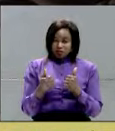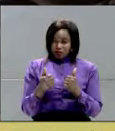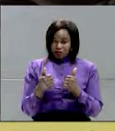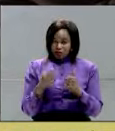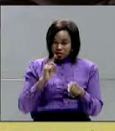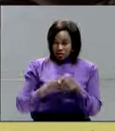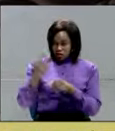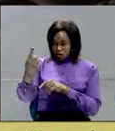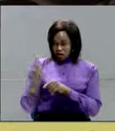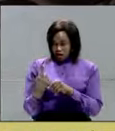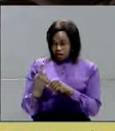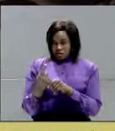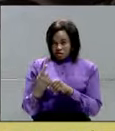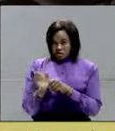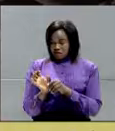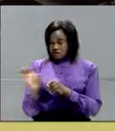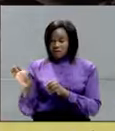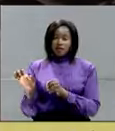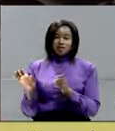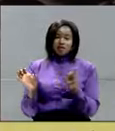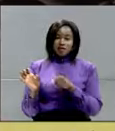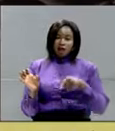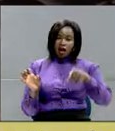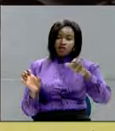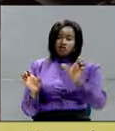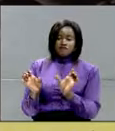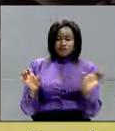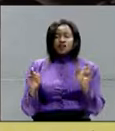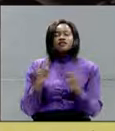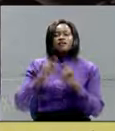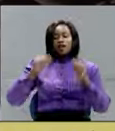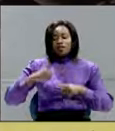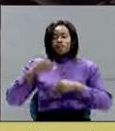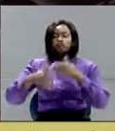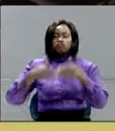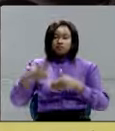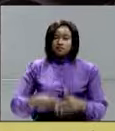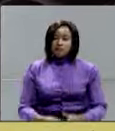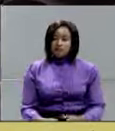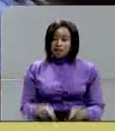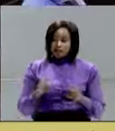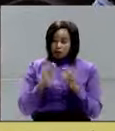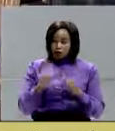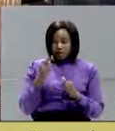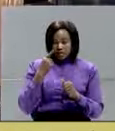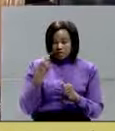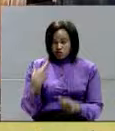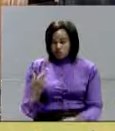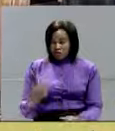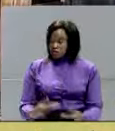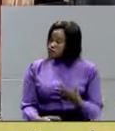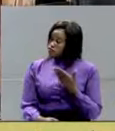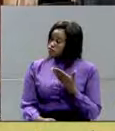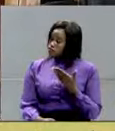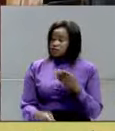incoming cargo is separated from outgoing, we are able at least to proceed. As you see on my right, now this is the outbound road, which we